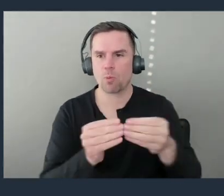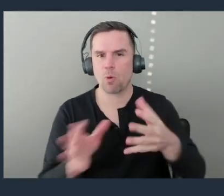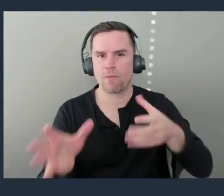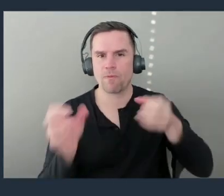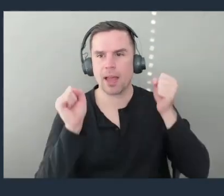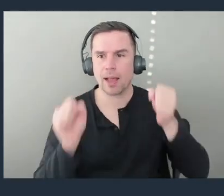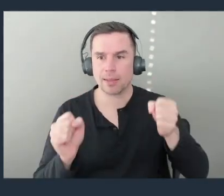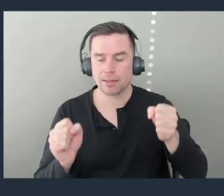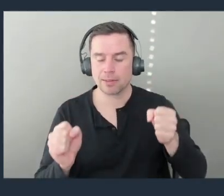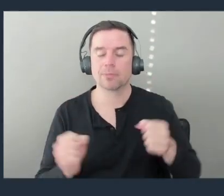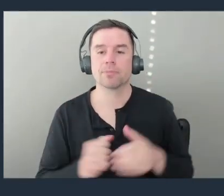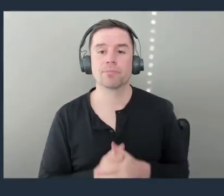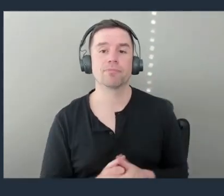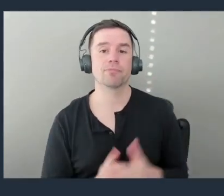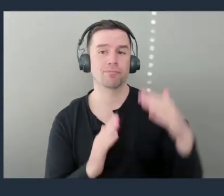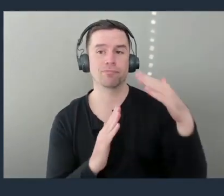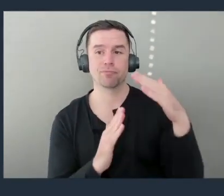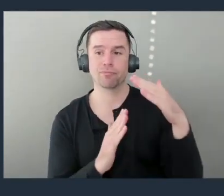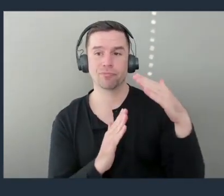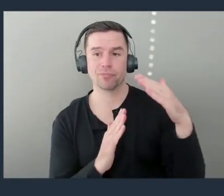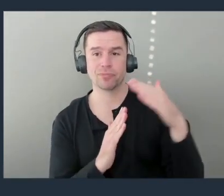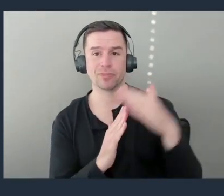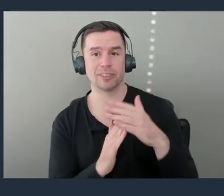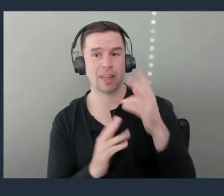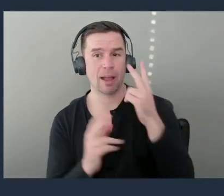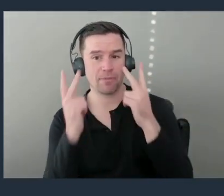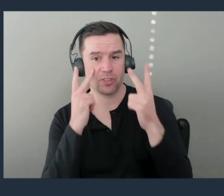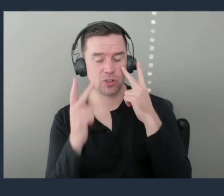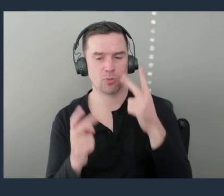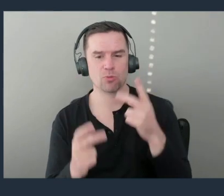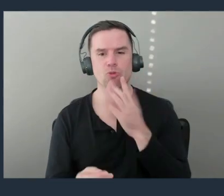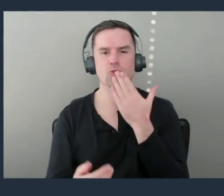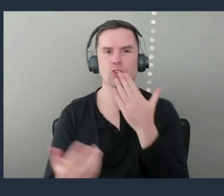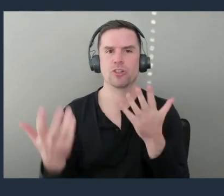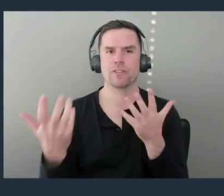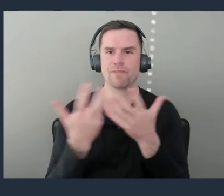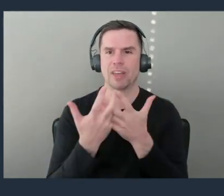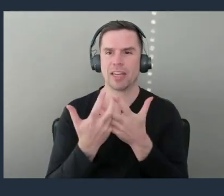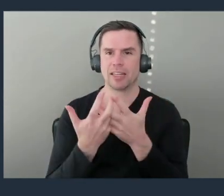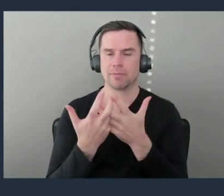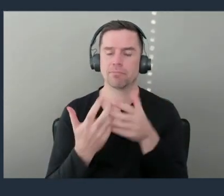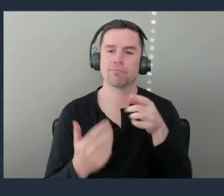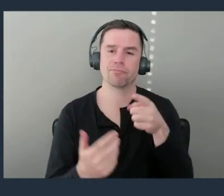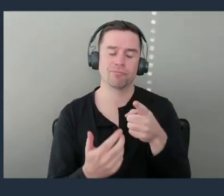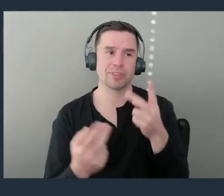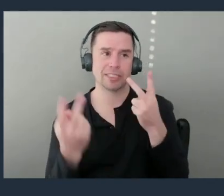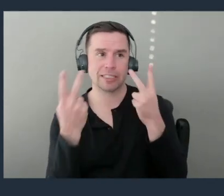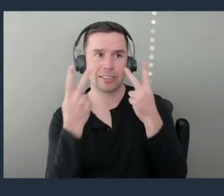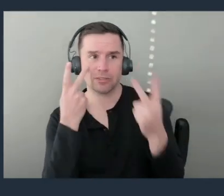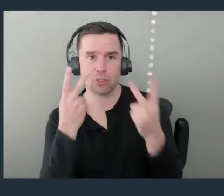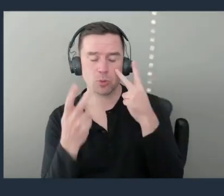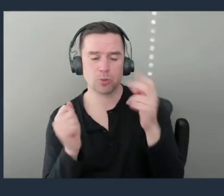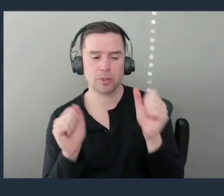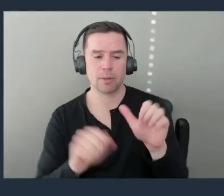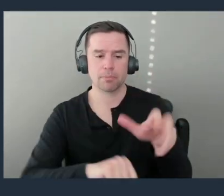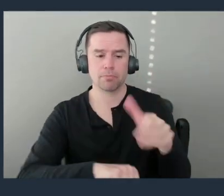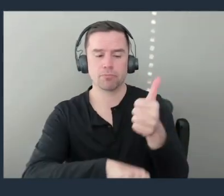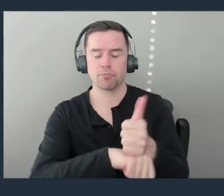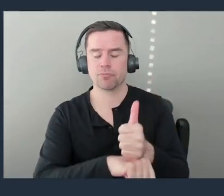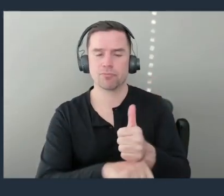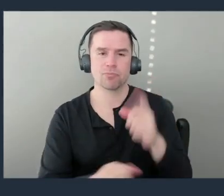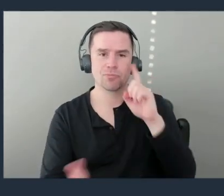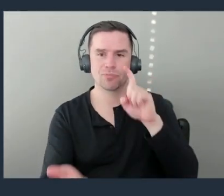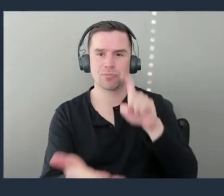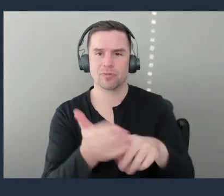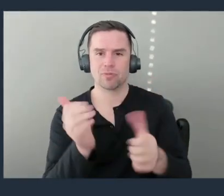top N view is a very good fit for this task. This view can be configured to list the fastest growing